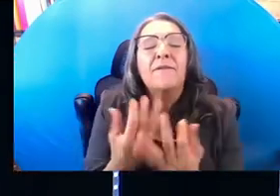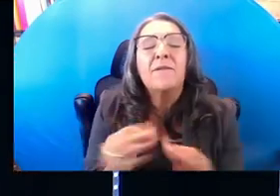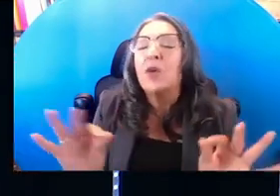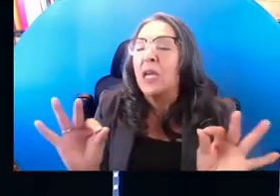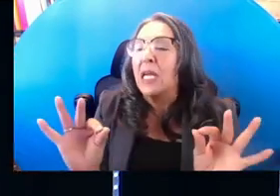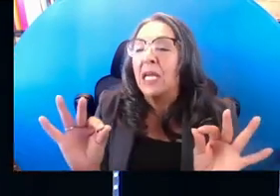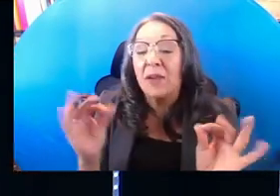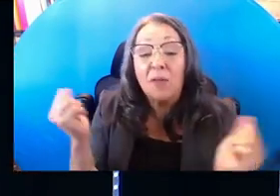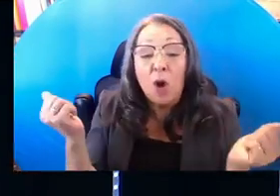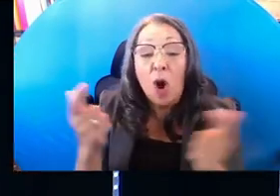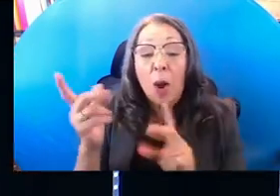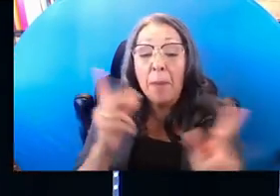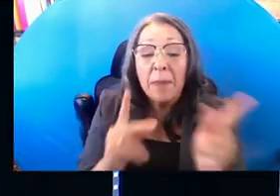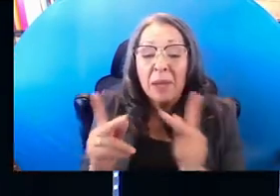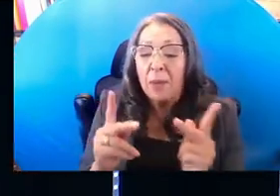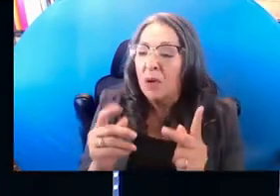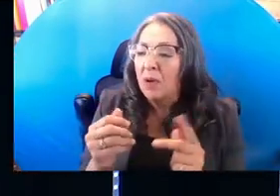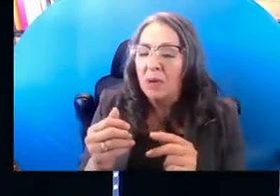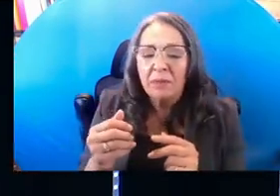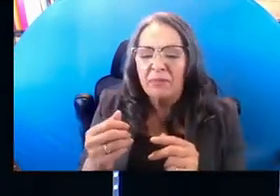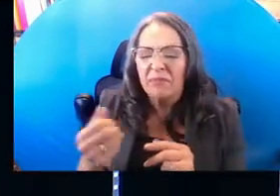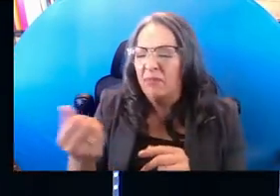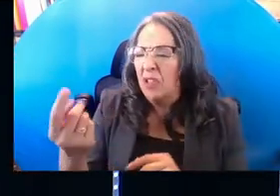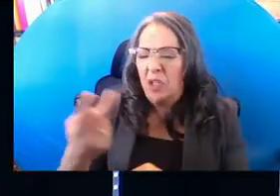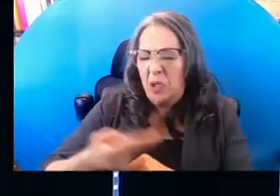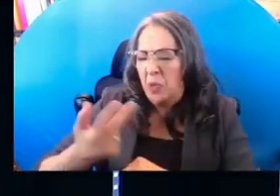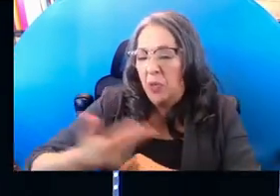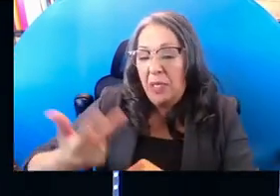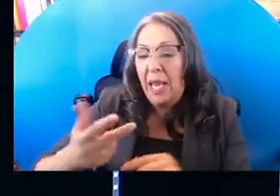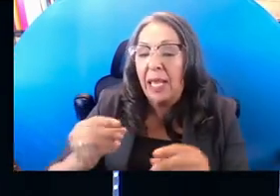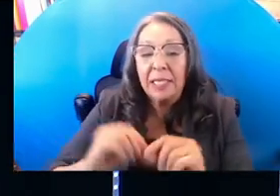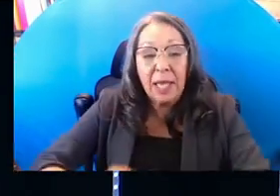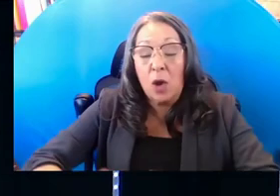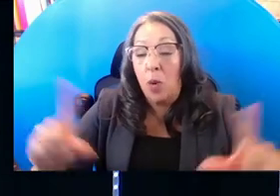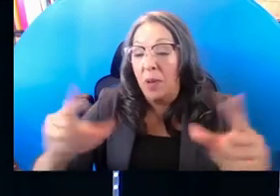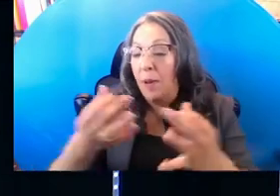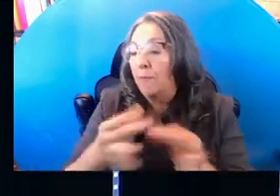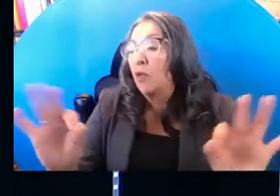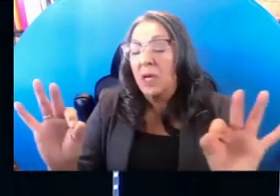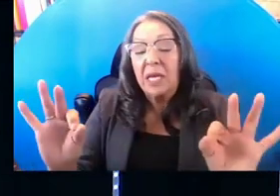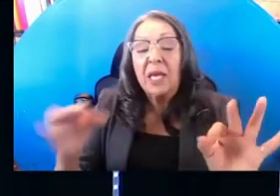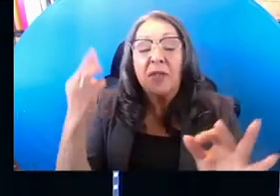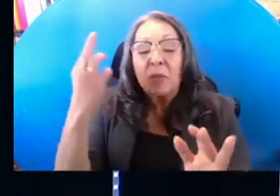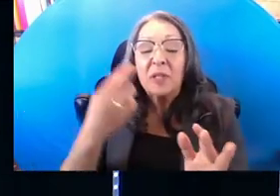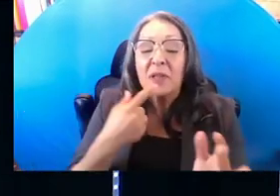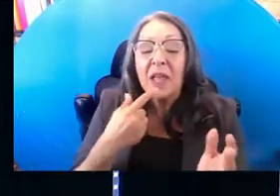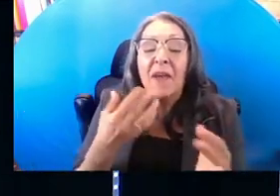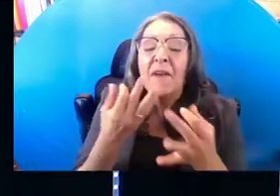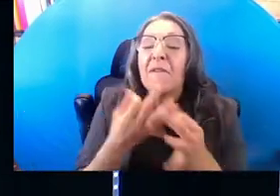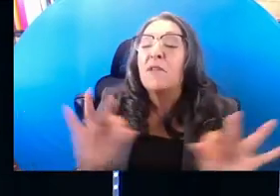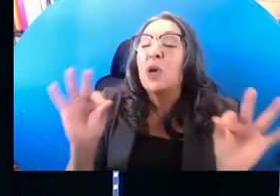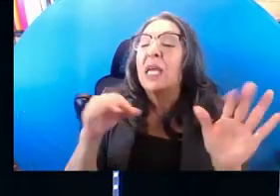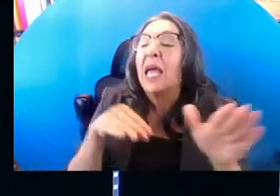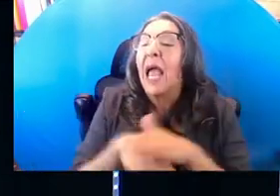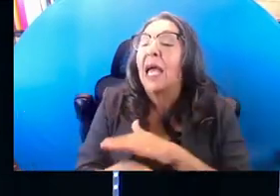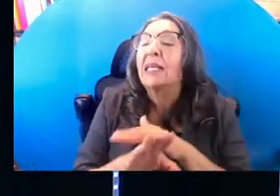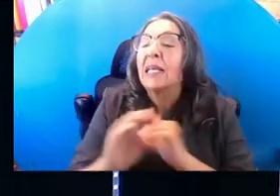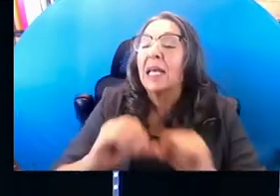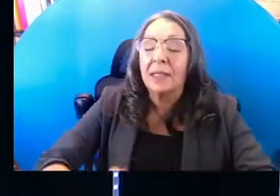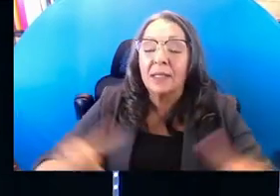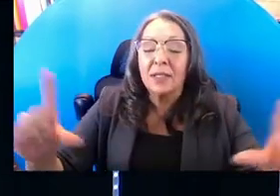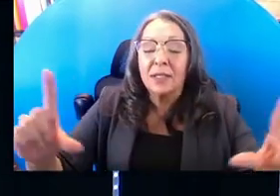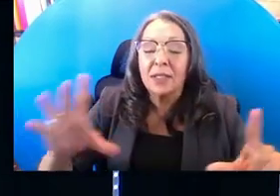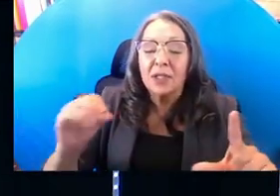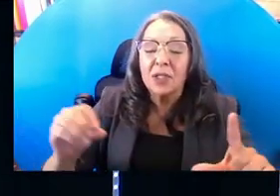or so. And their reason for doing it, what they said, oh, we're giving everybody free access because